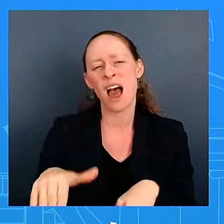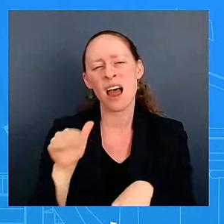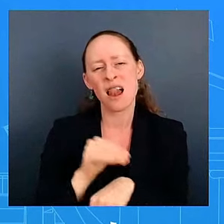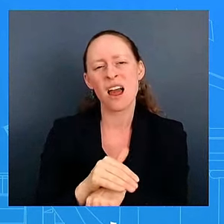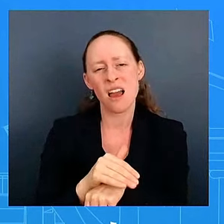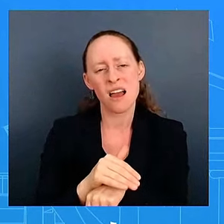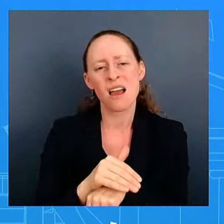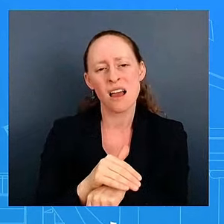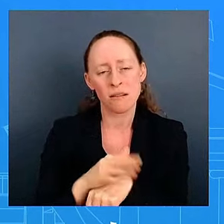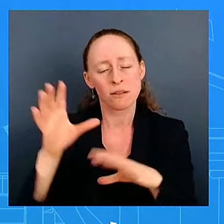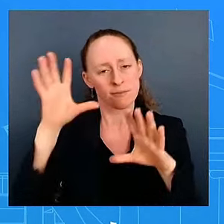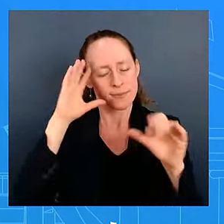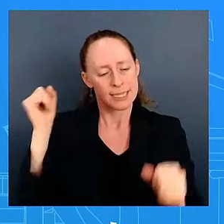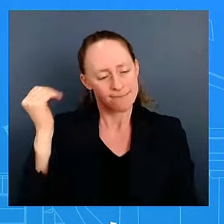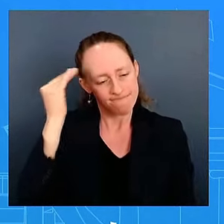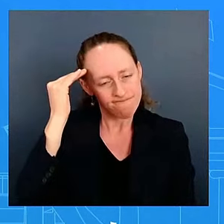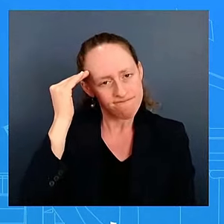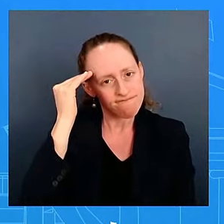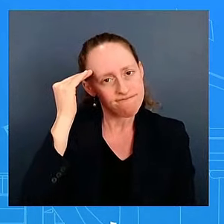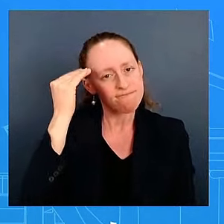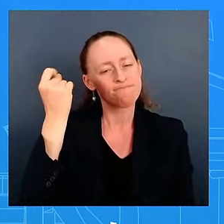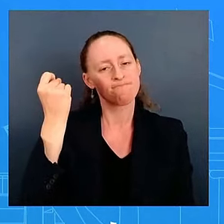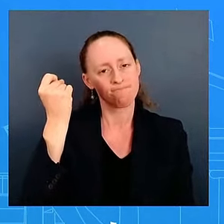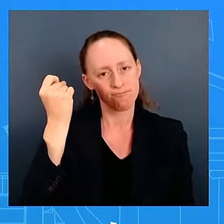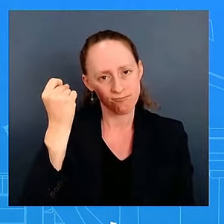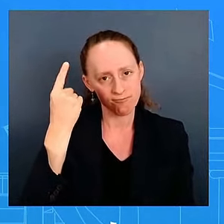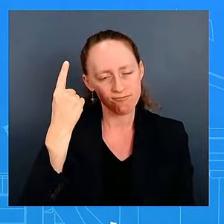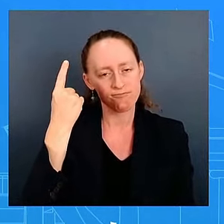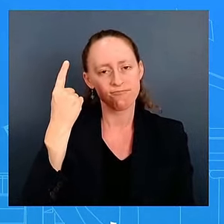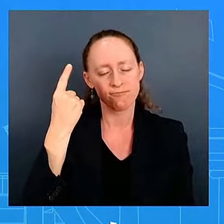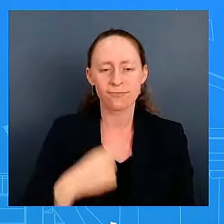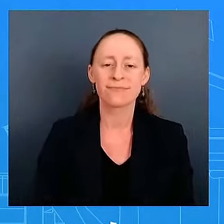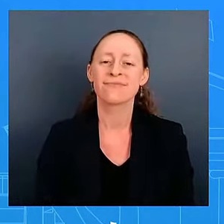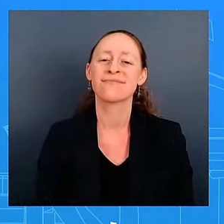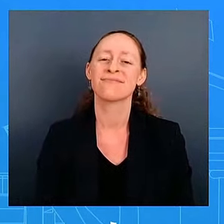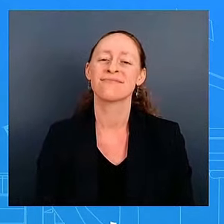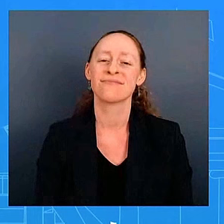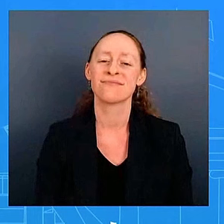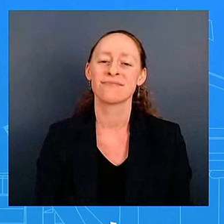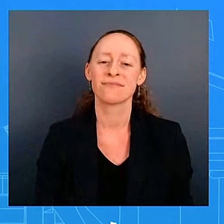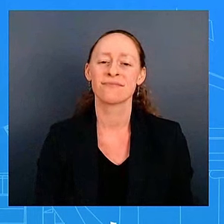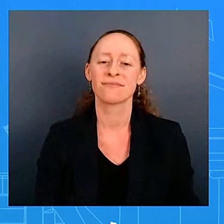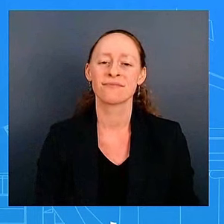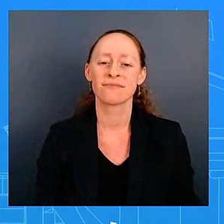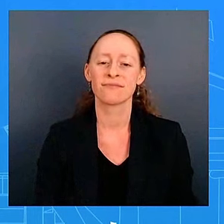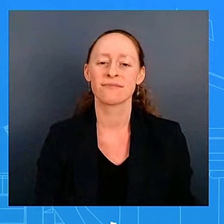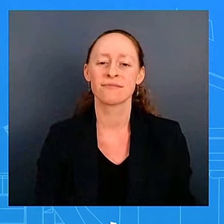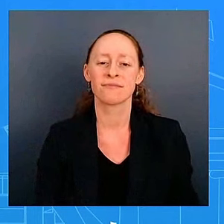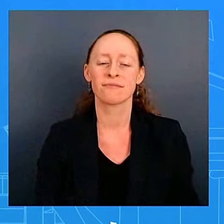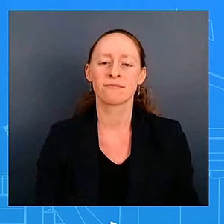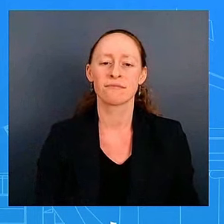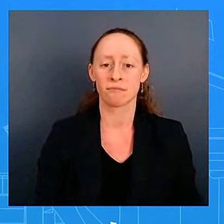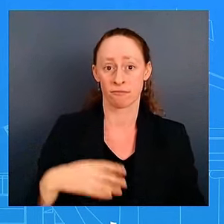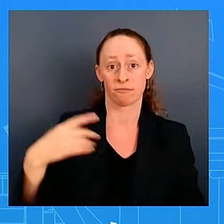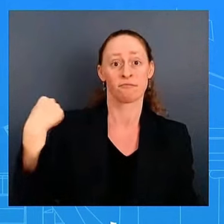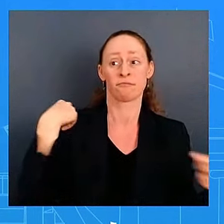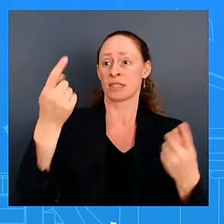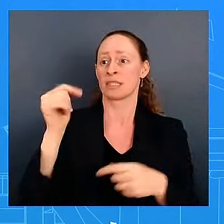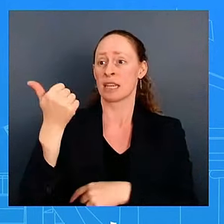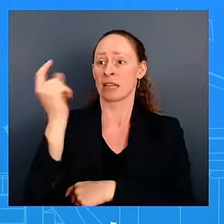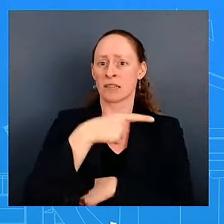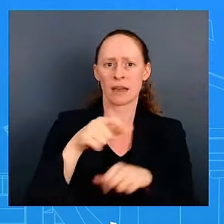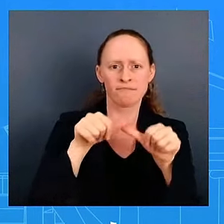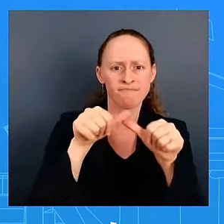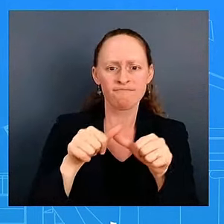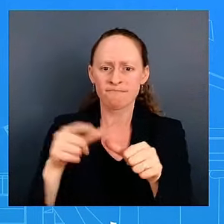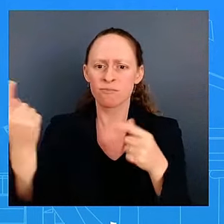previous months, but out there obviously in the past 10 days, more than 10 days now, since the debate. And you see from his